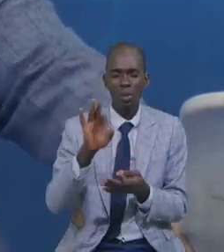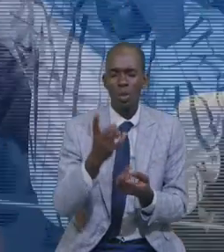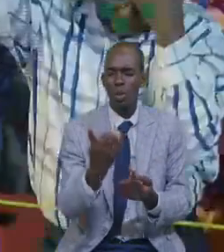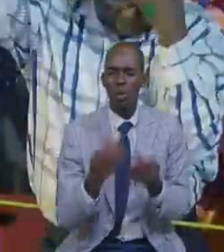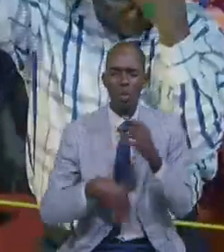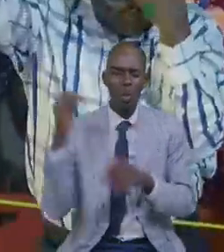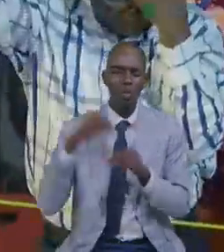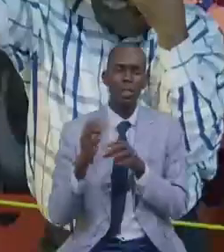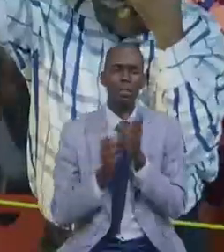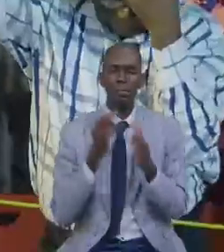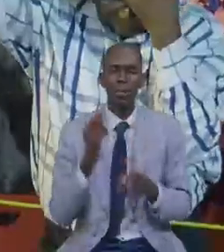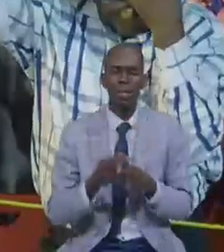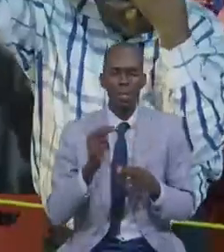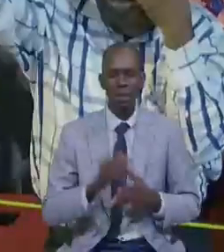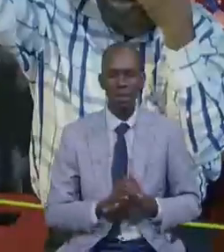Jesus' name.